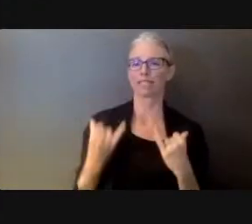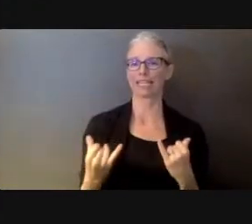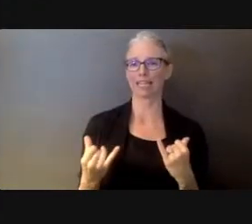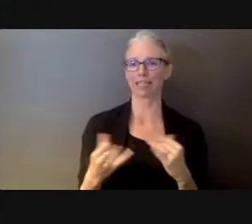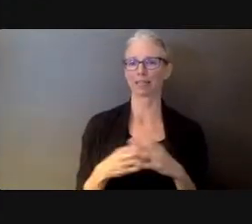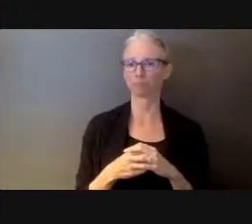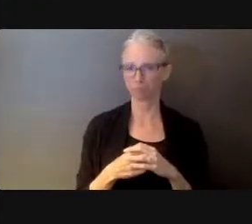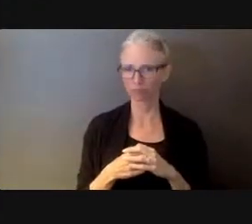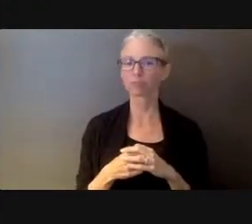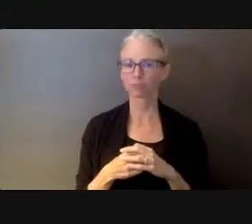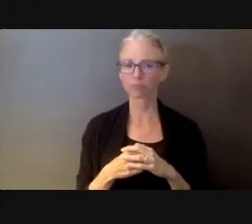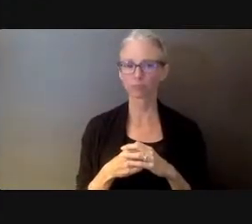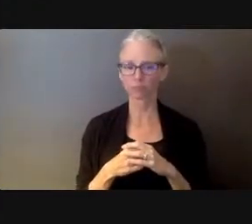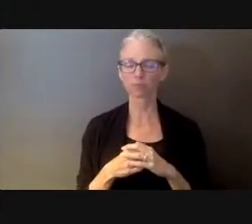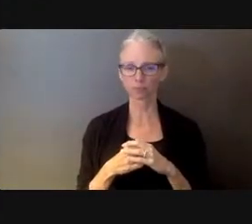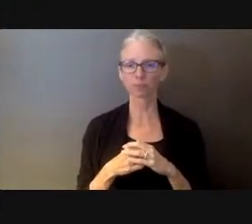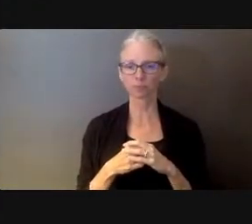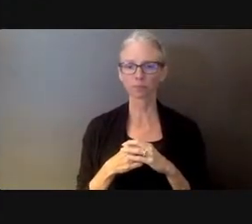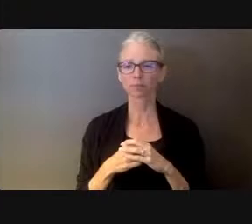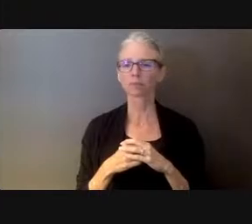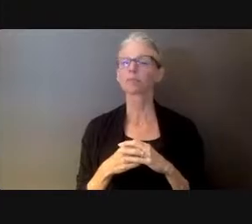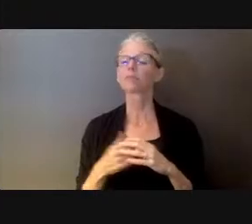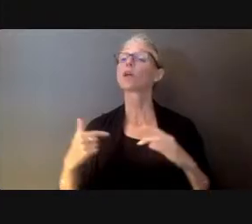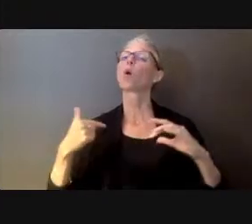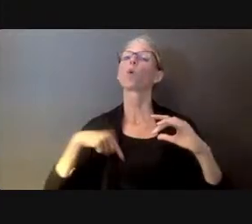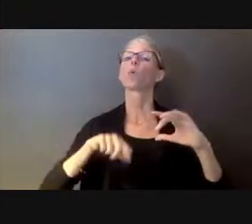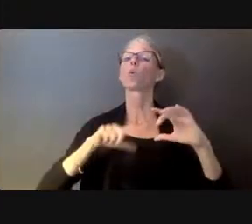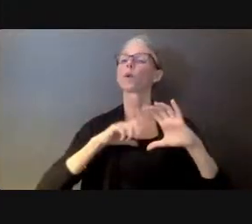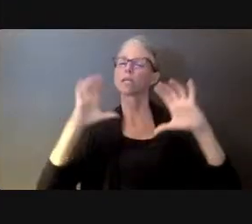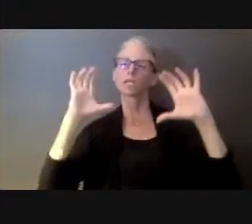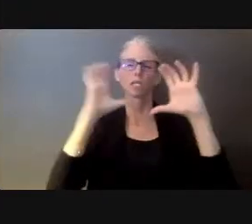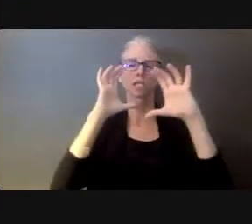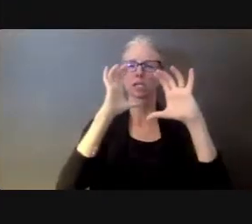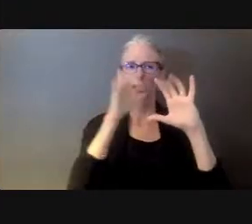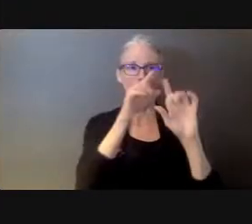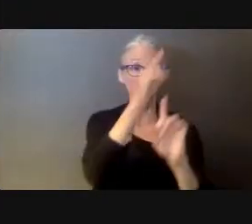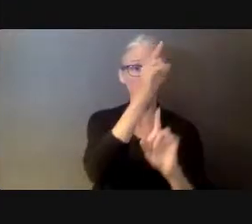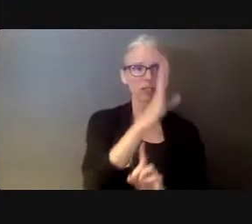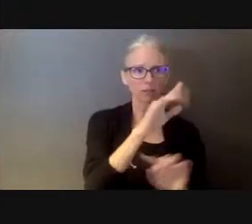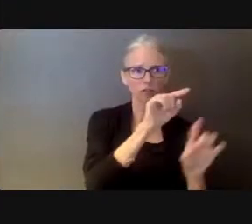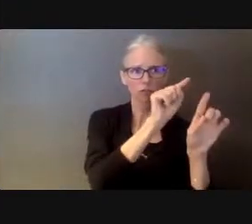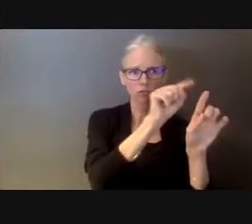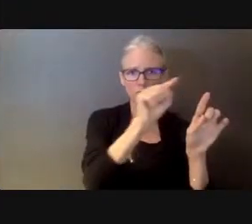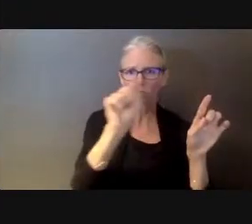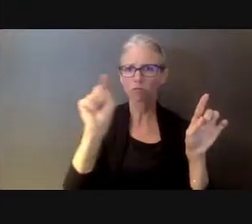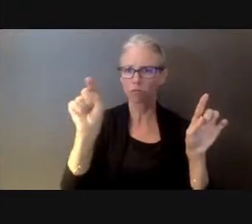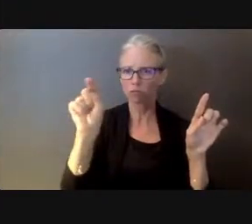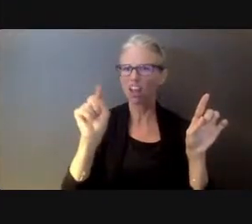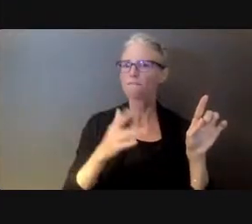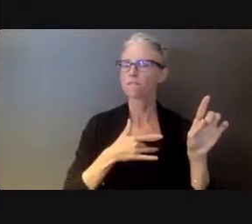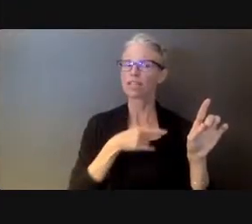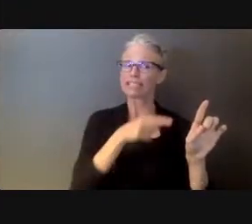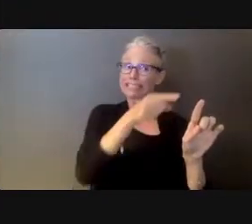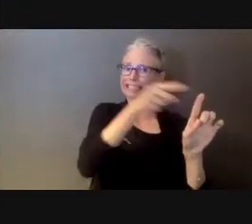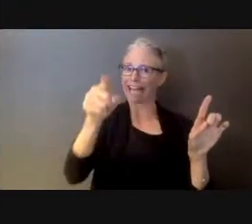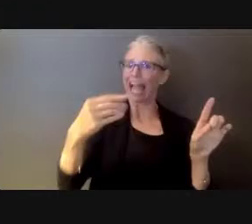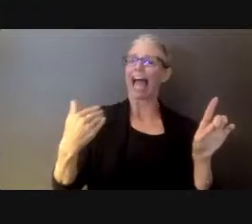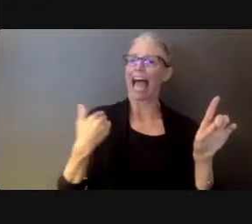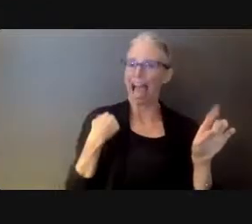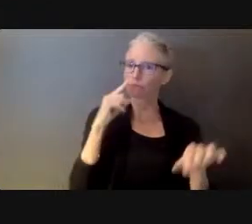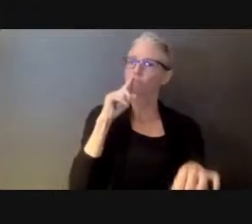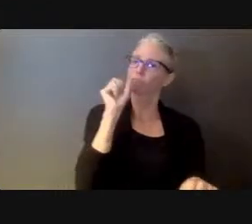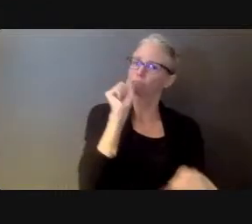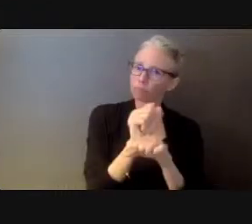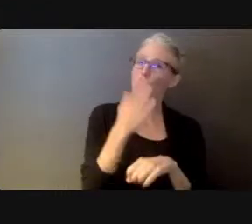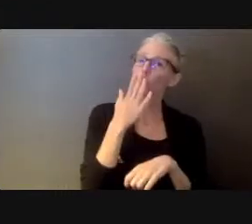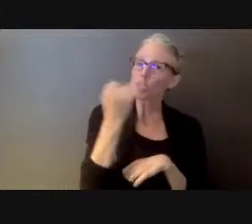identify presenters. Our goal was, I guess, to identify a group of presenters who we felt had practical ideas on how to